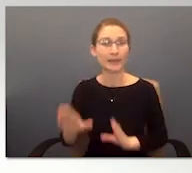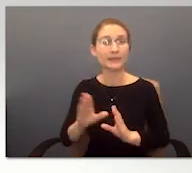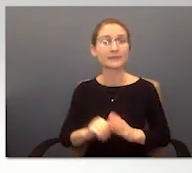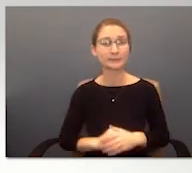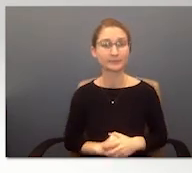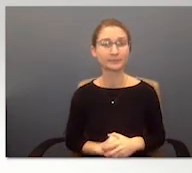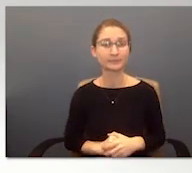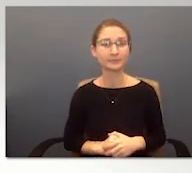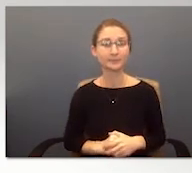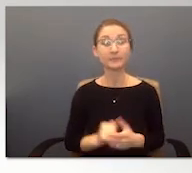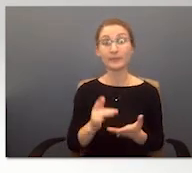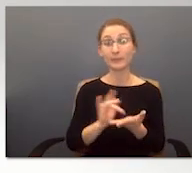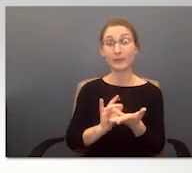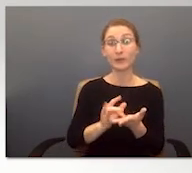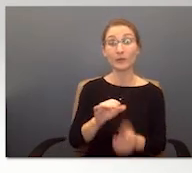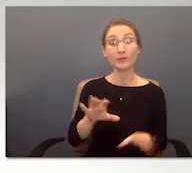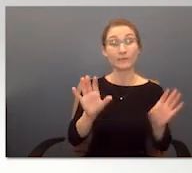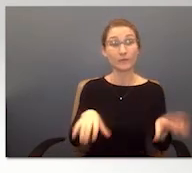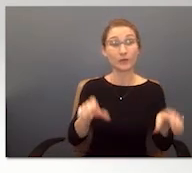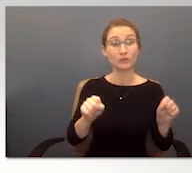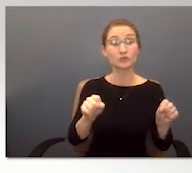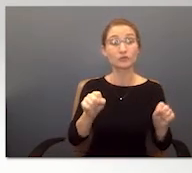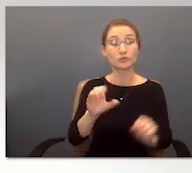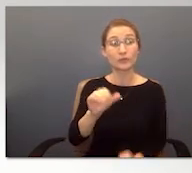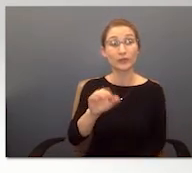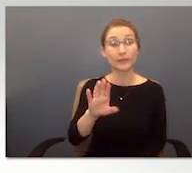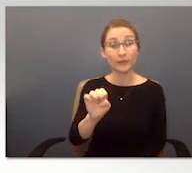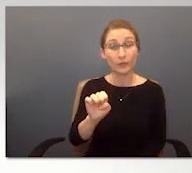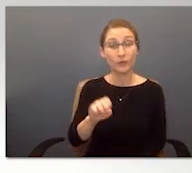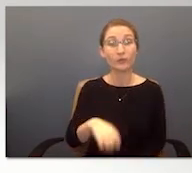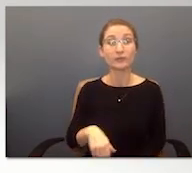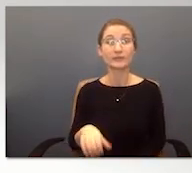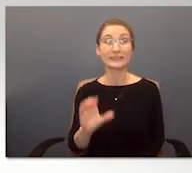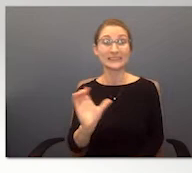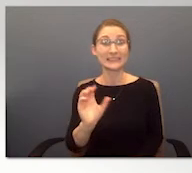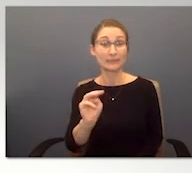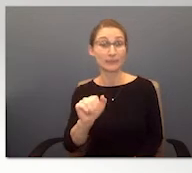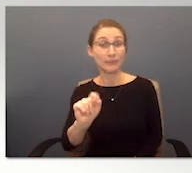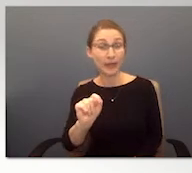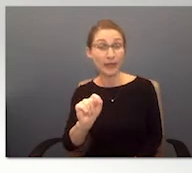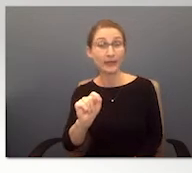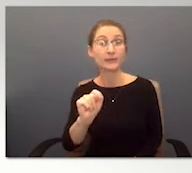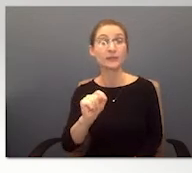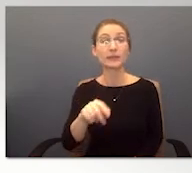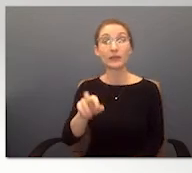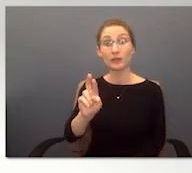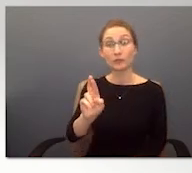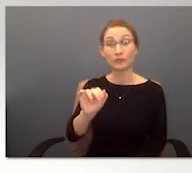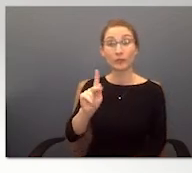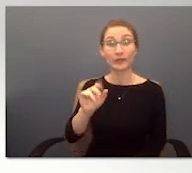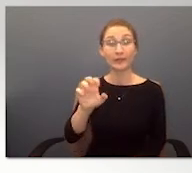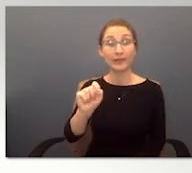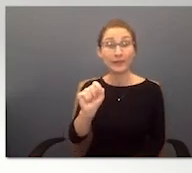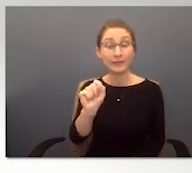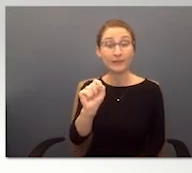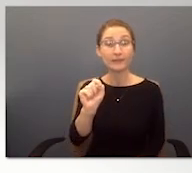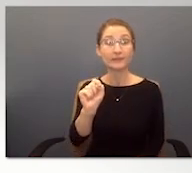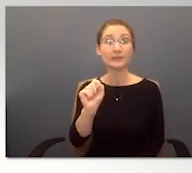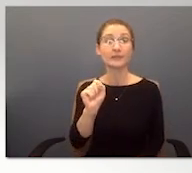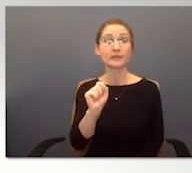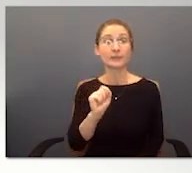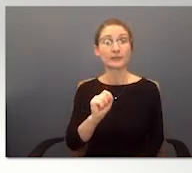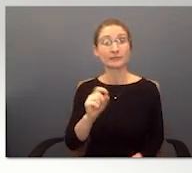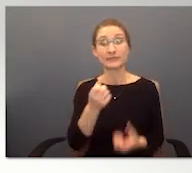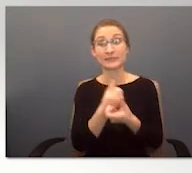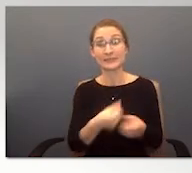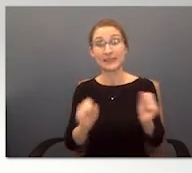medical foster care, the CMAT, Multidisciplinary Assessment Team, our RIPIC, Regional Perinatal Intensive Care Centers,